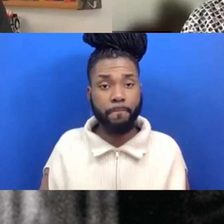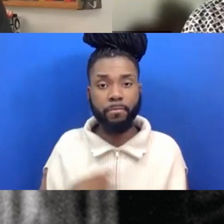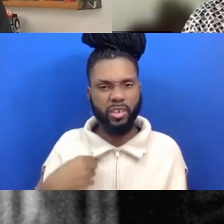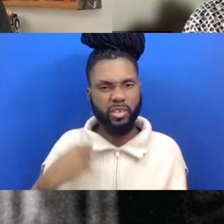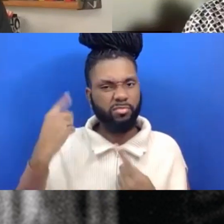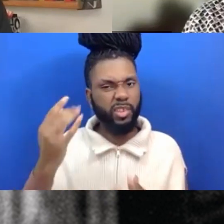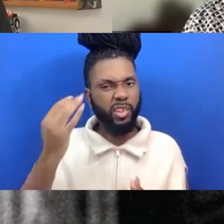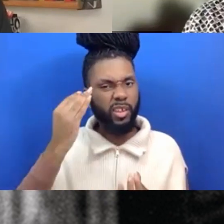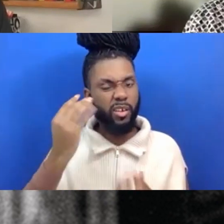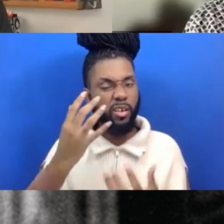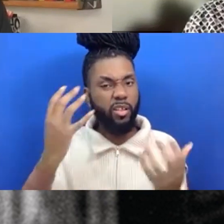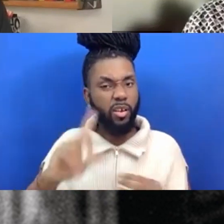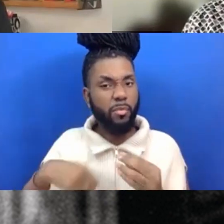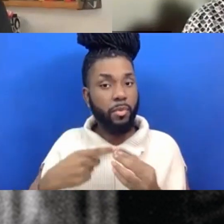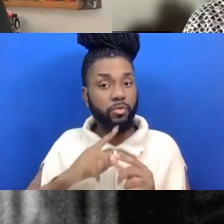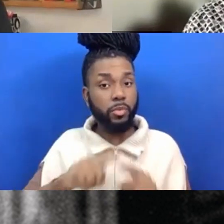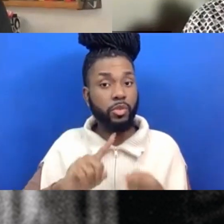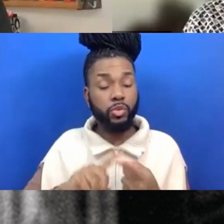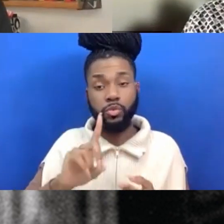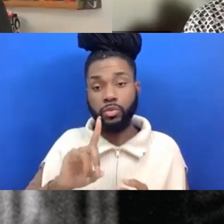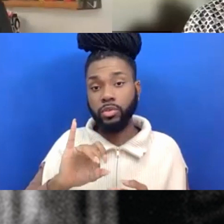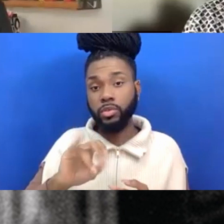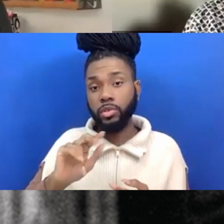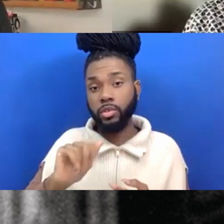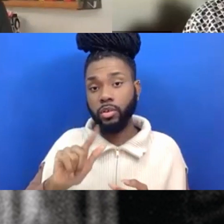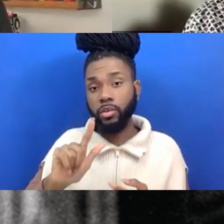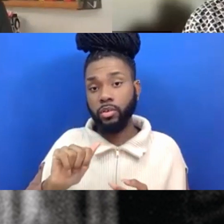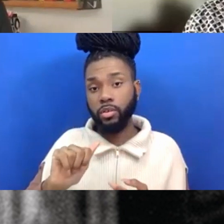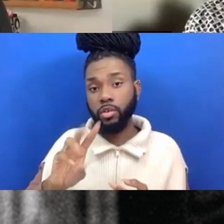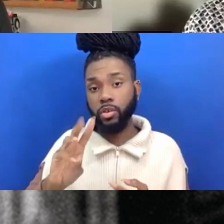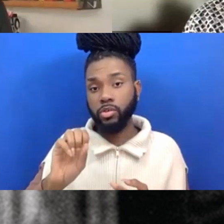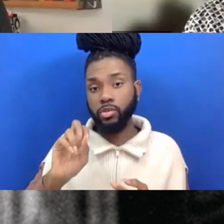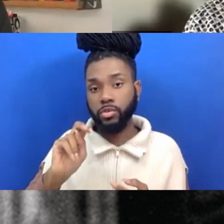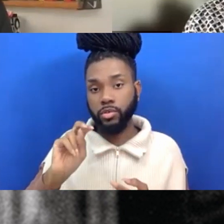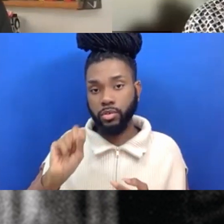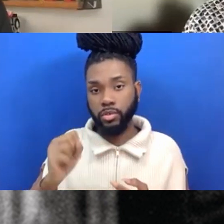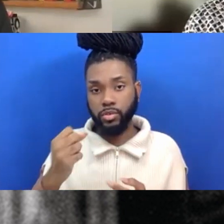lot about the responses to Deana Lawson's work, and